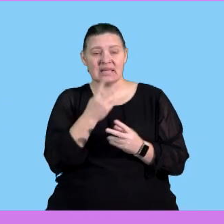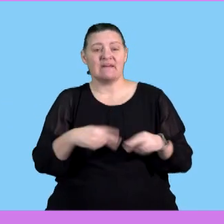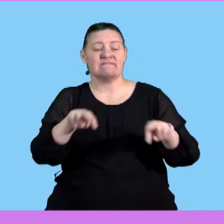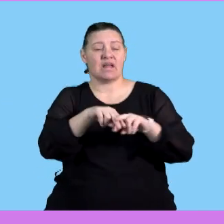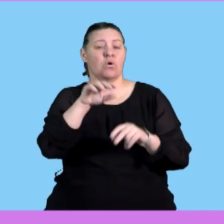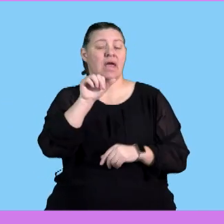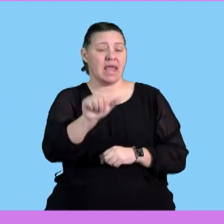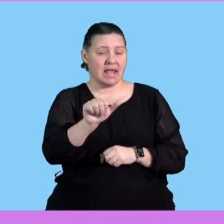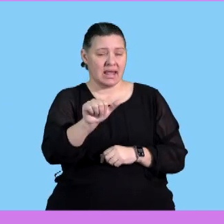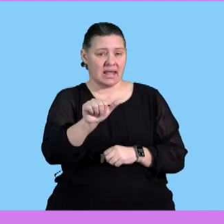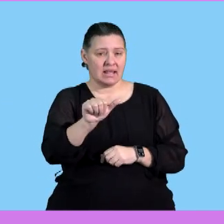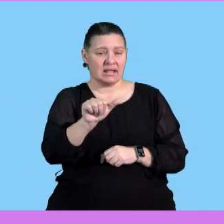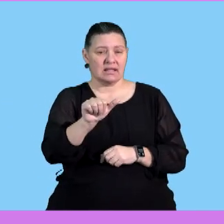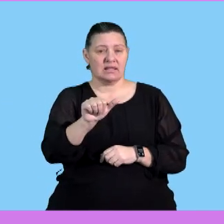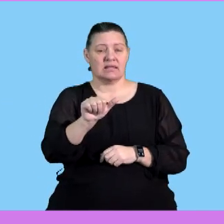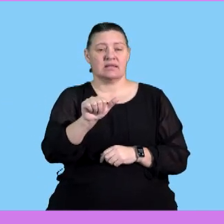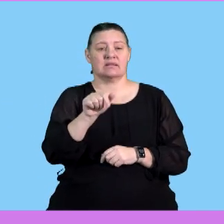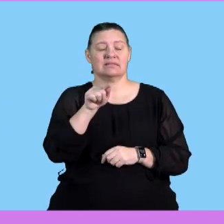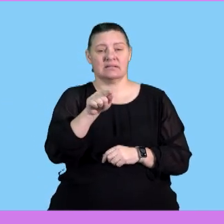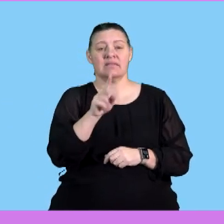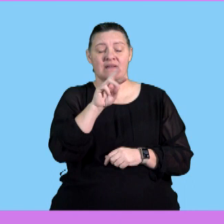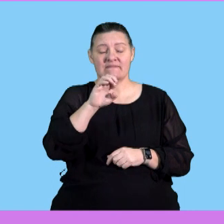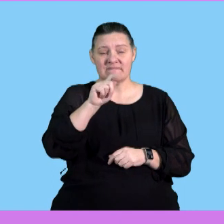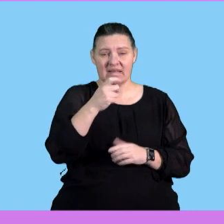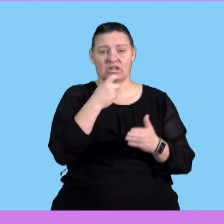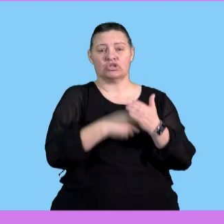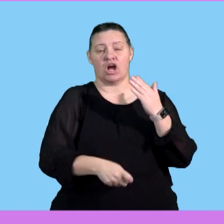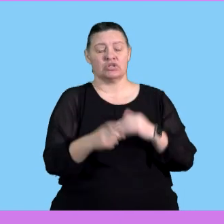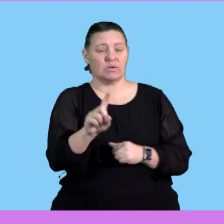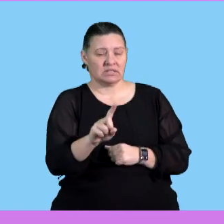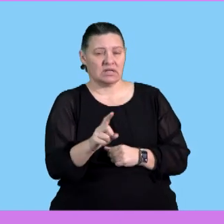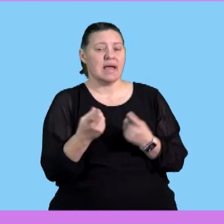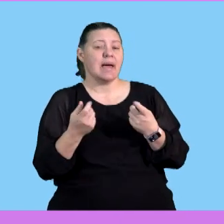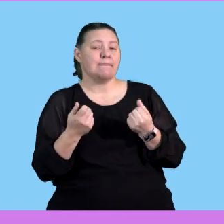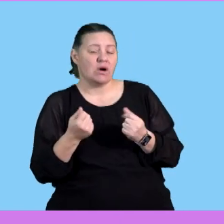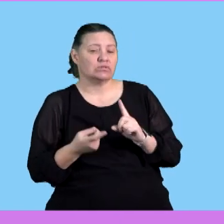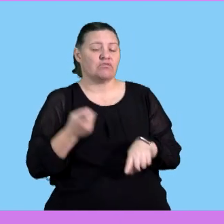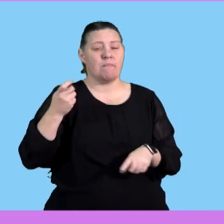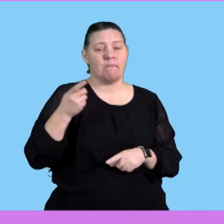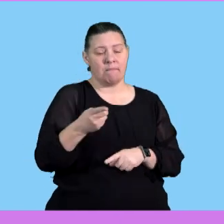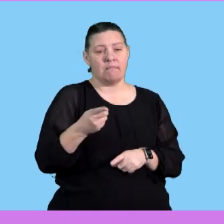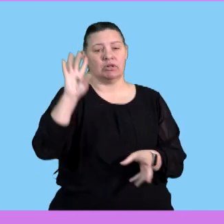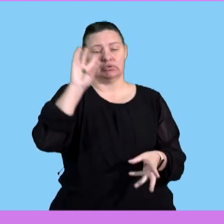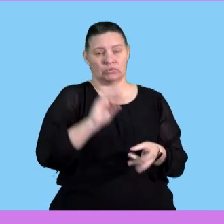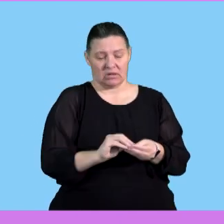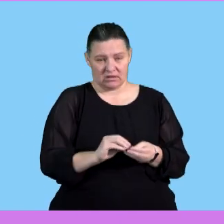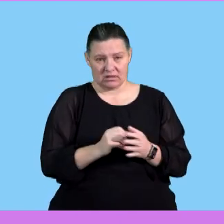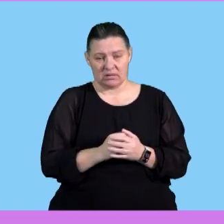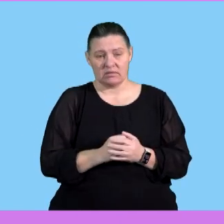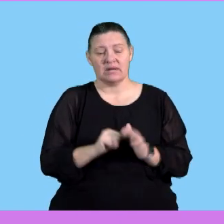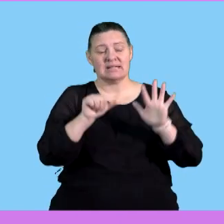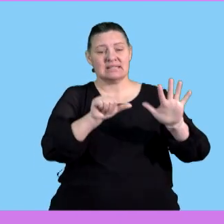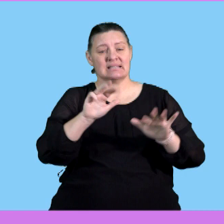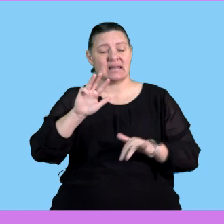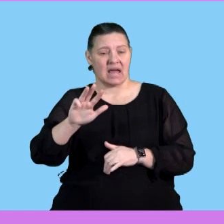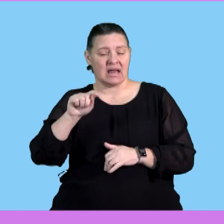see that the value of A is VAT, and this VAT will be charged on what amount from the total,